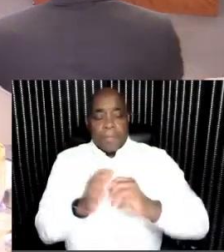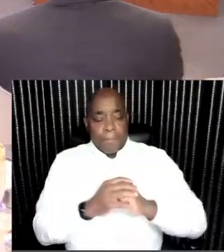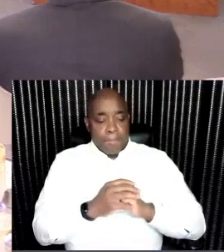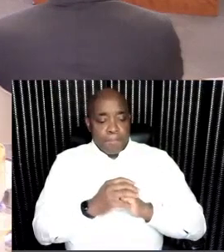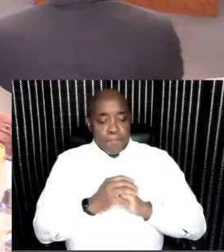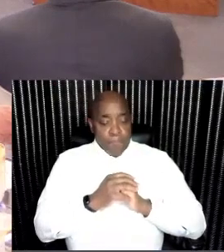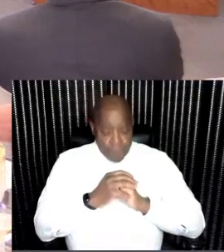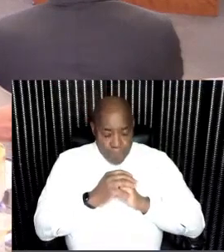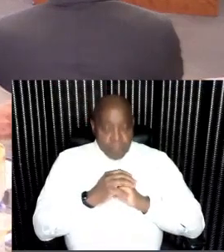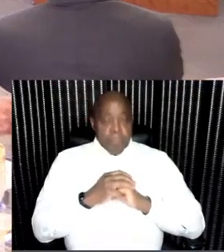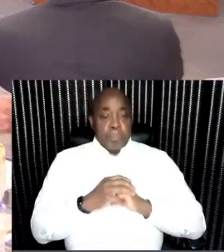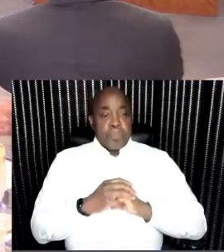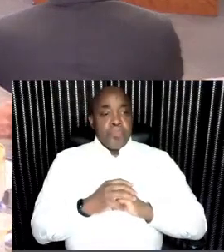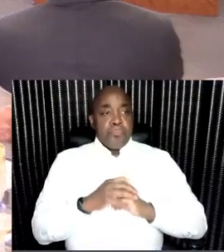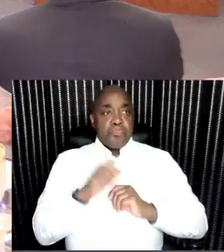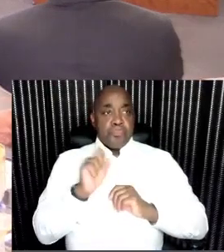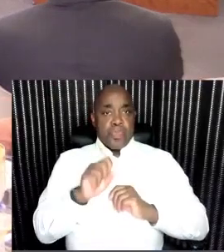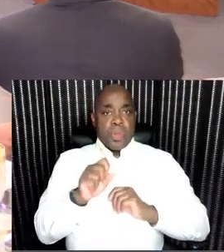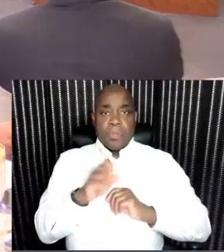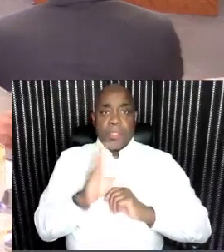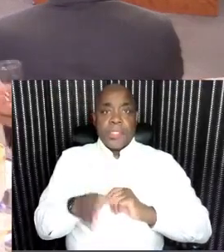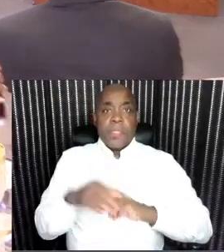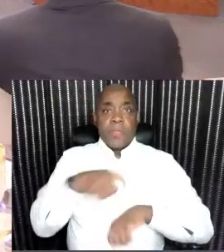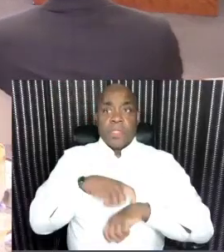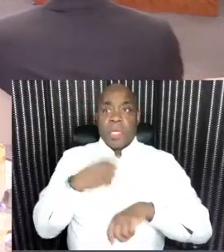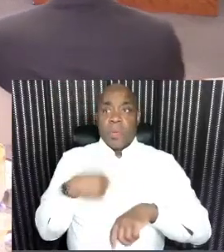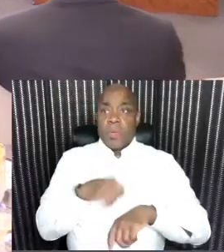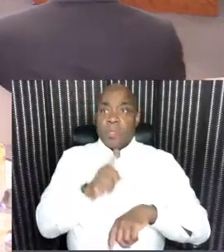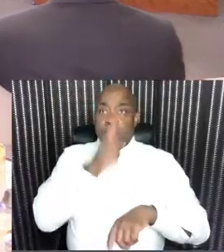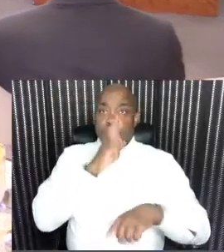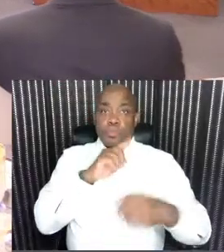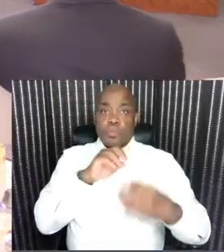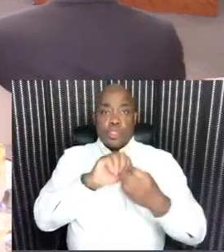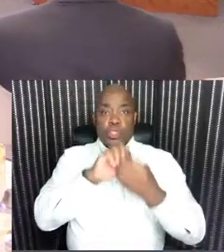a moment where we didn't argue about archives.